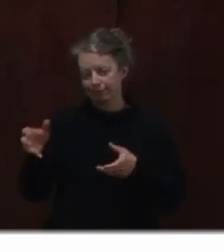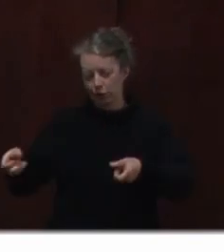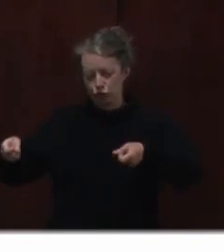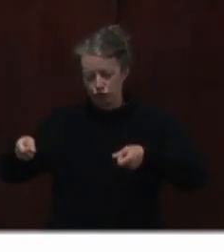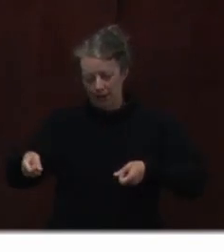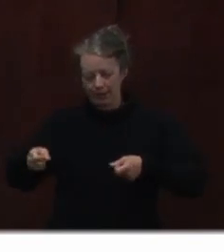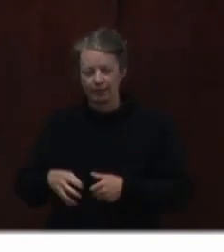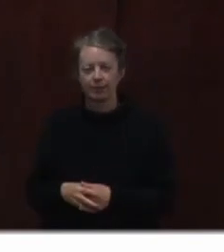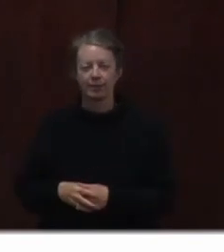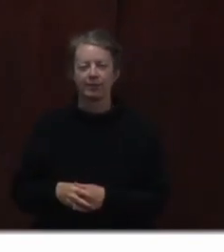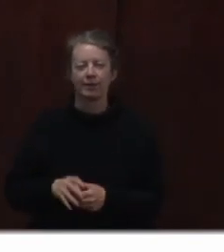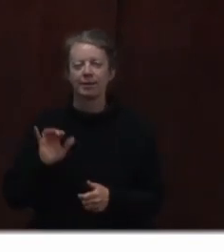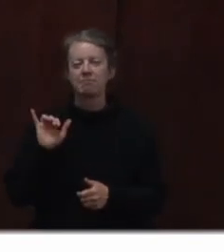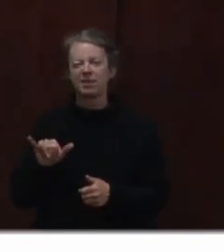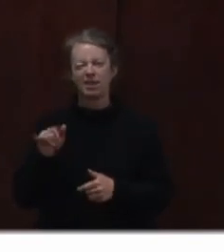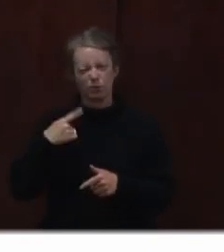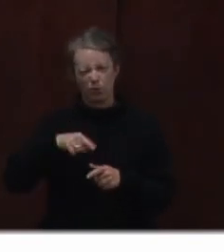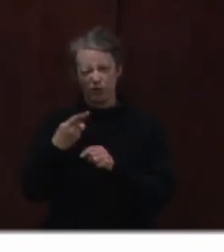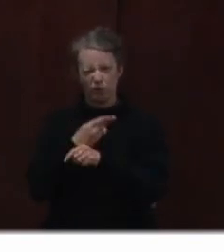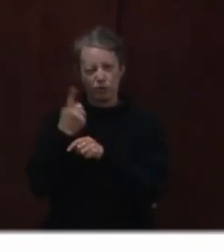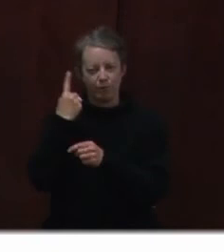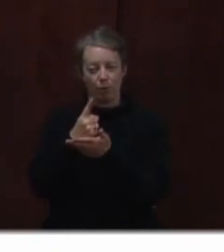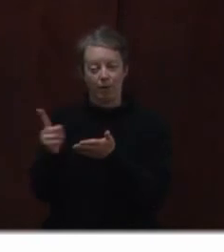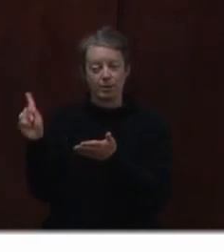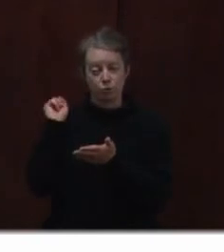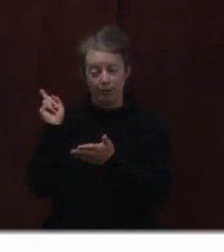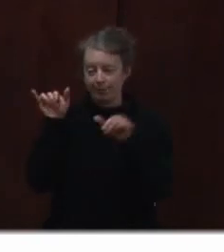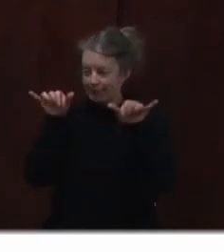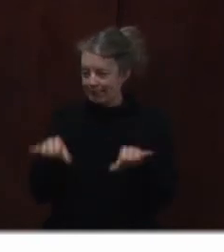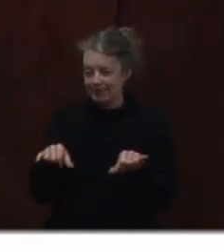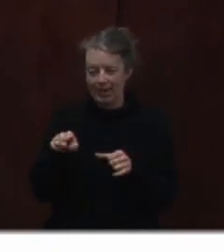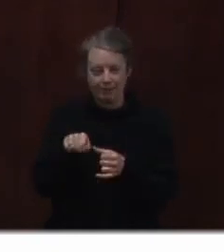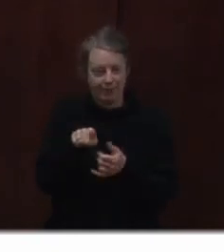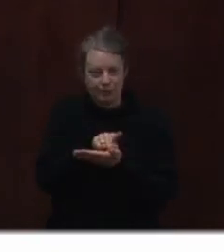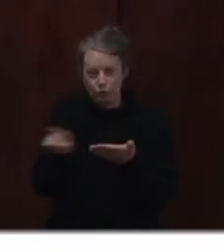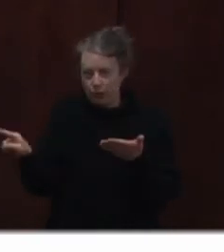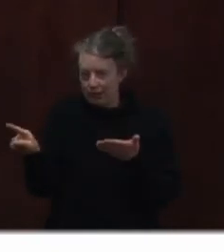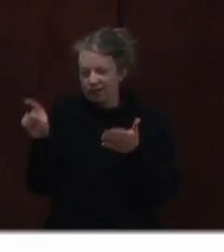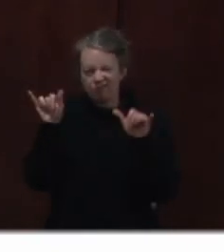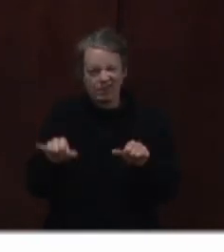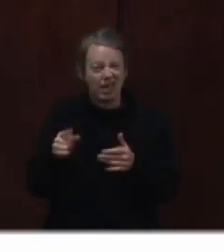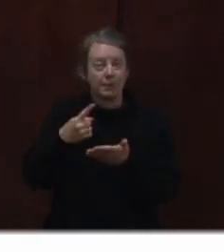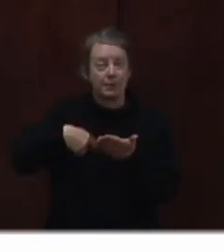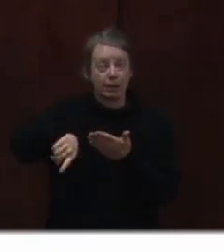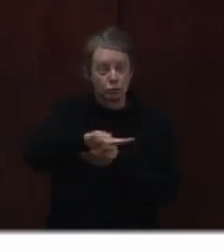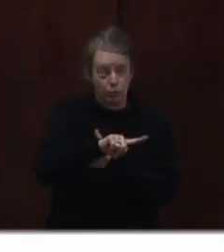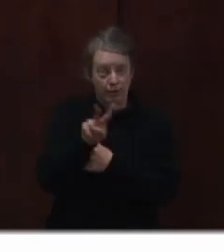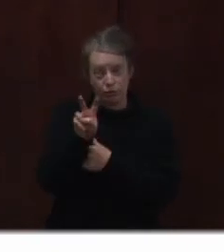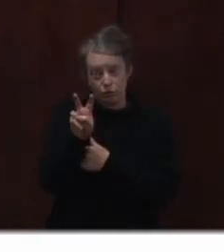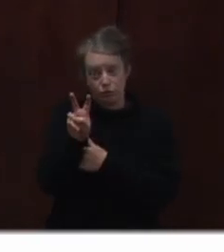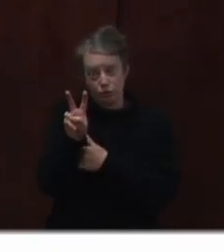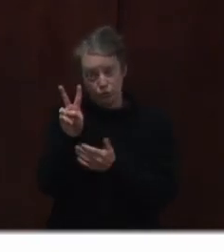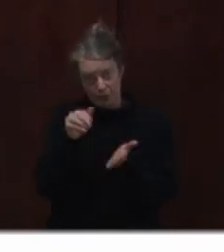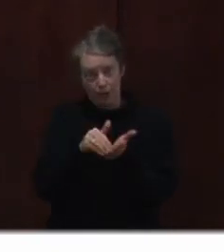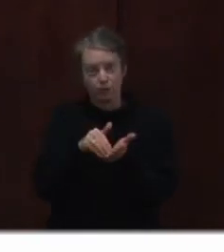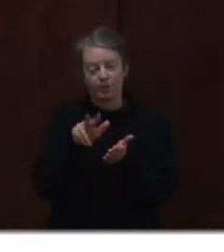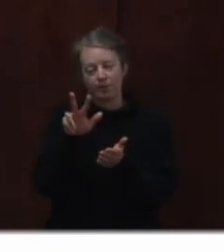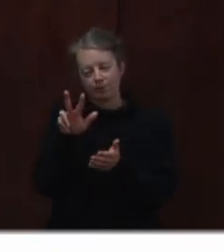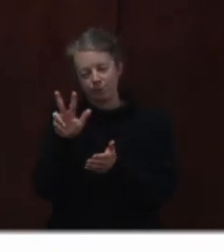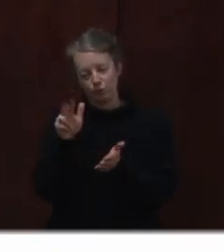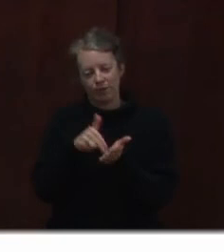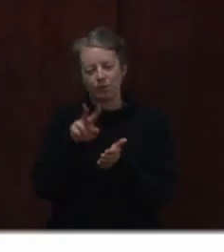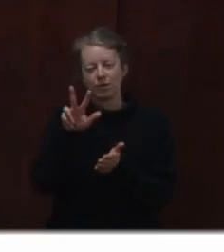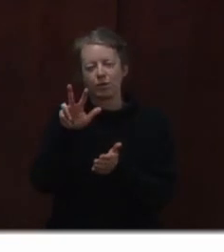This was our baseline for last week. It's our baseline for this week. It will be our baseline for next week. And then sometime next week, we'll start to see